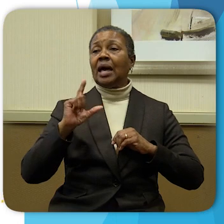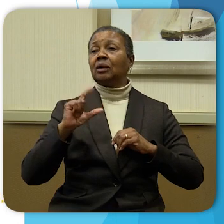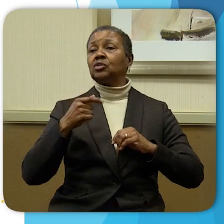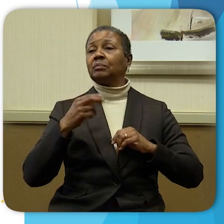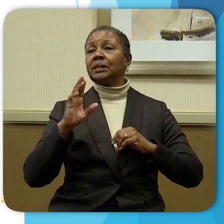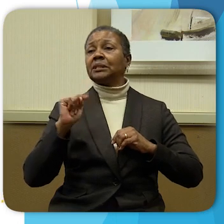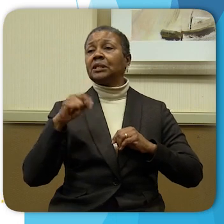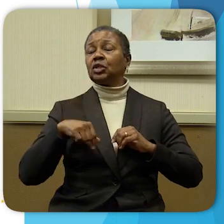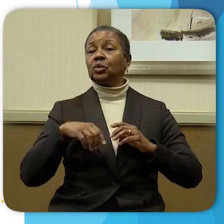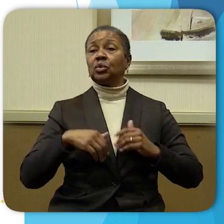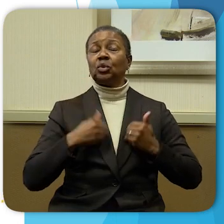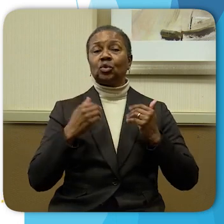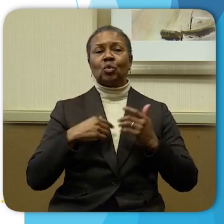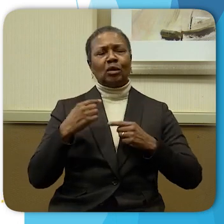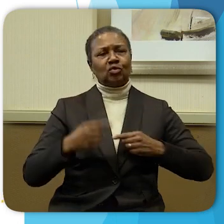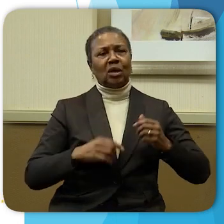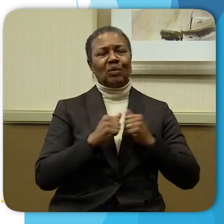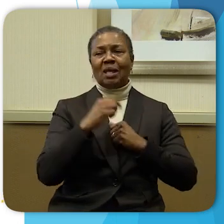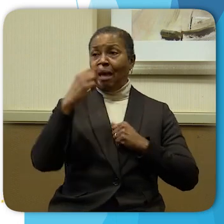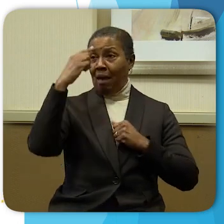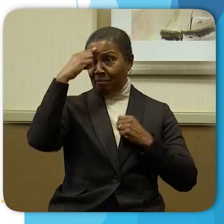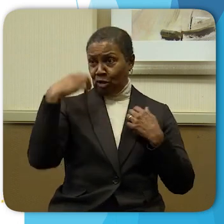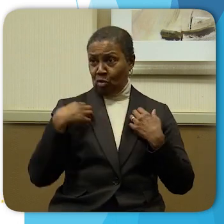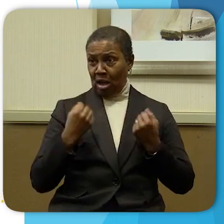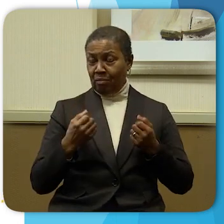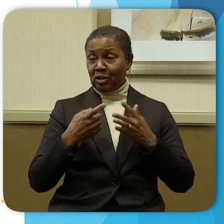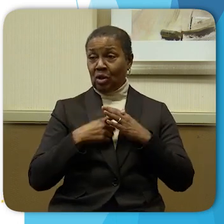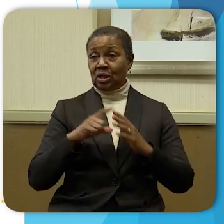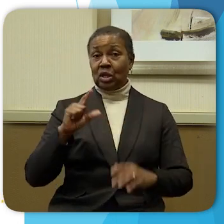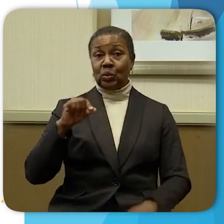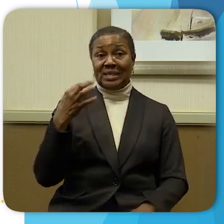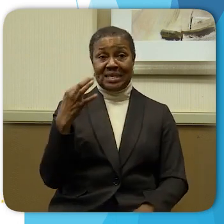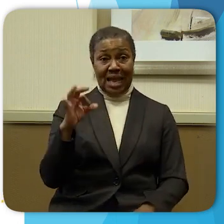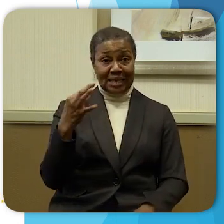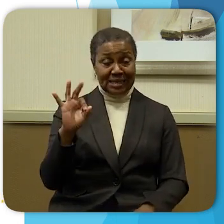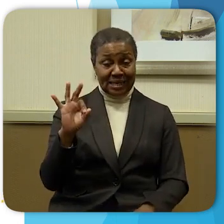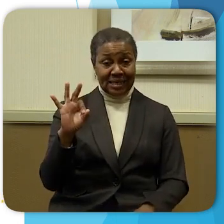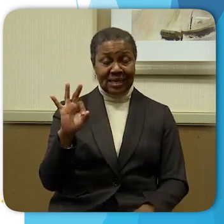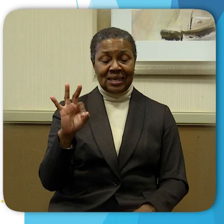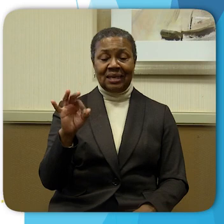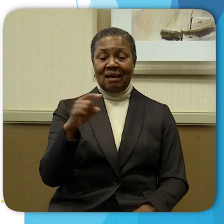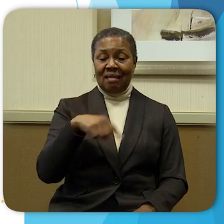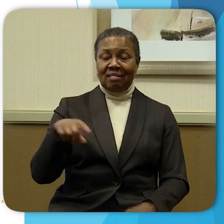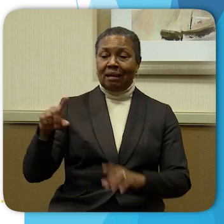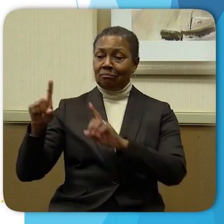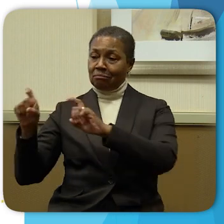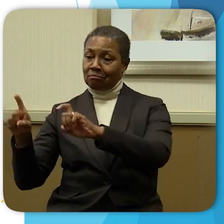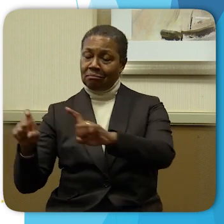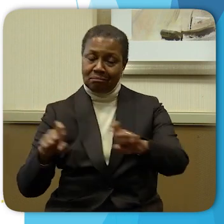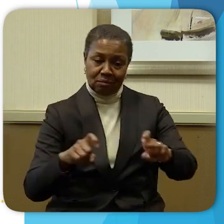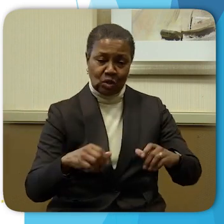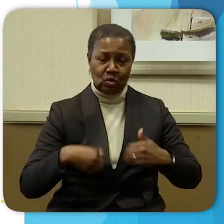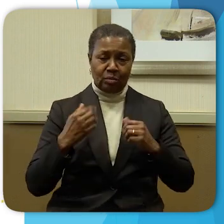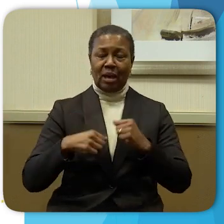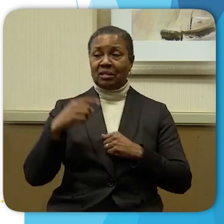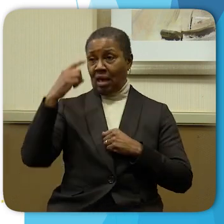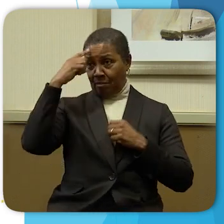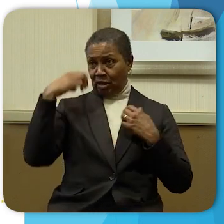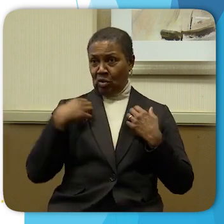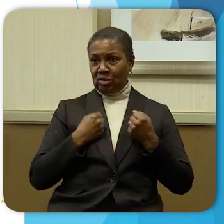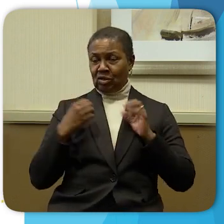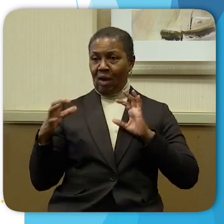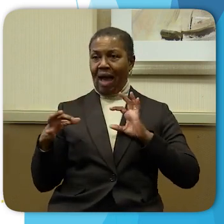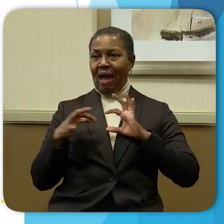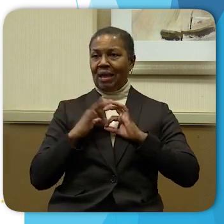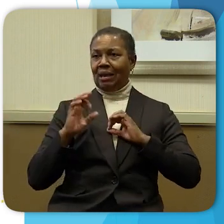LGBTQ youth who are struggling with their mental health. But starting in 2019, they started surveying youth about their mental health. And so I just linked